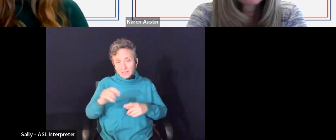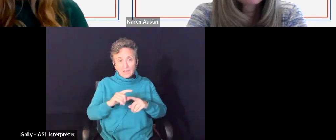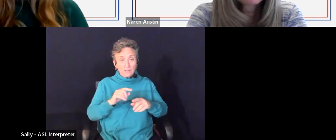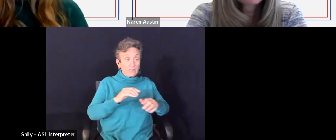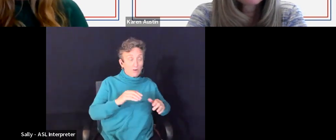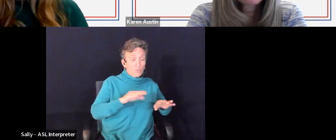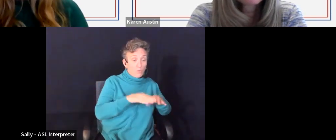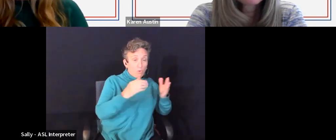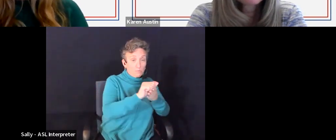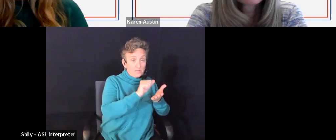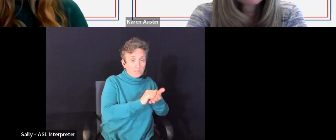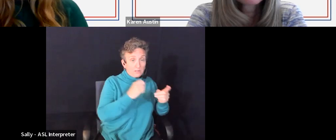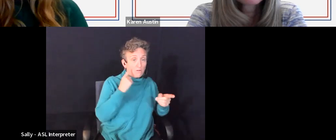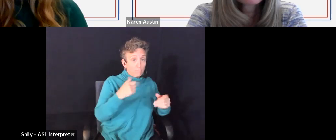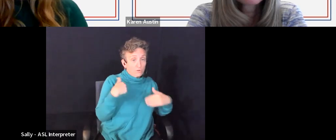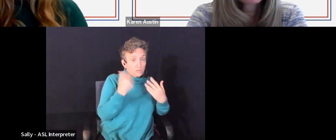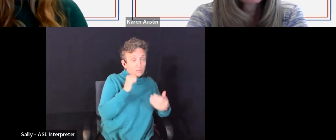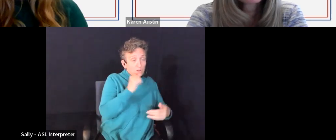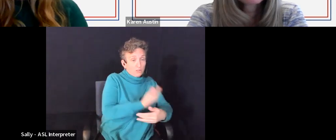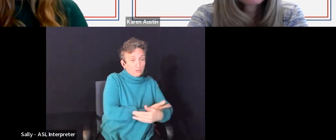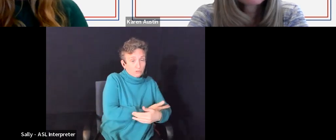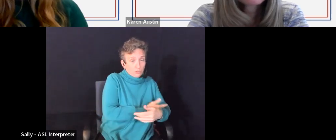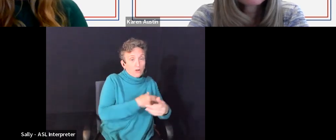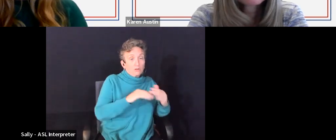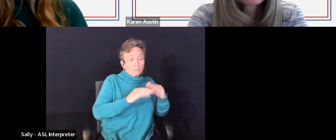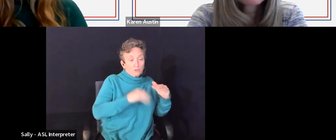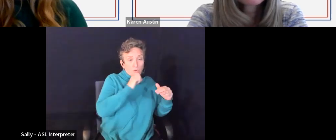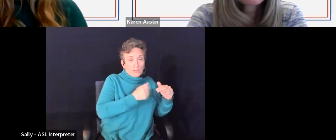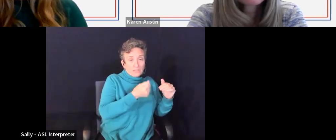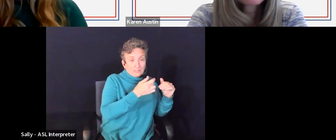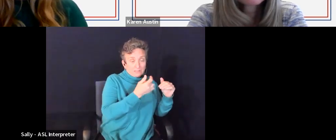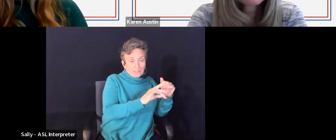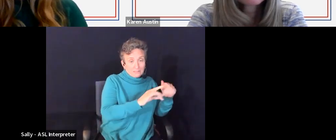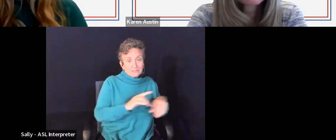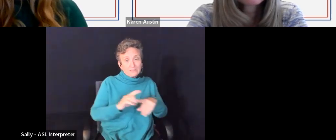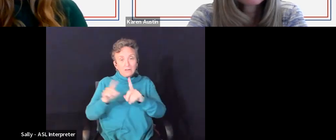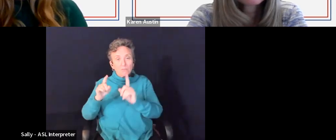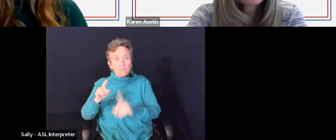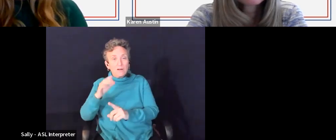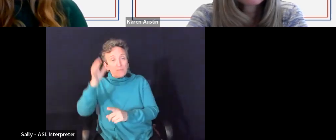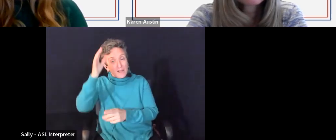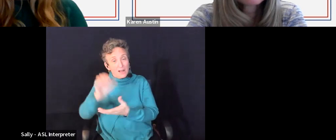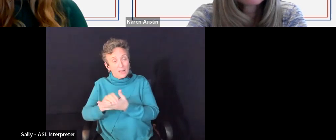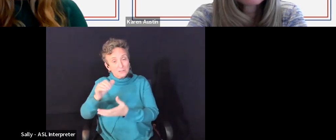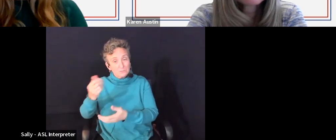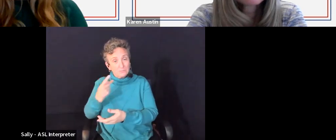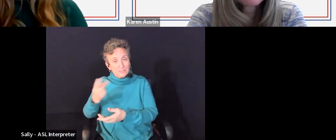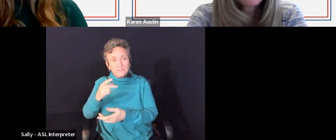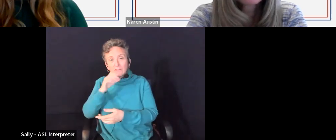ourselves not until 2026 because my husband and I were 40 when declared disabled.